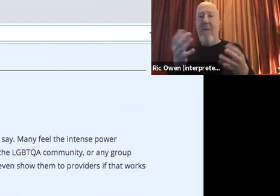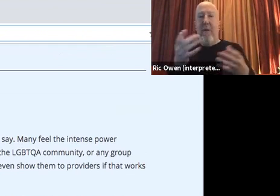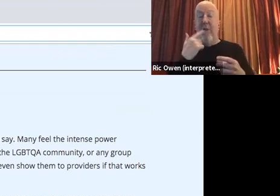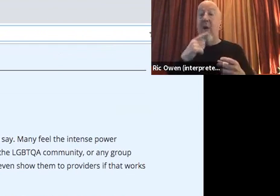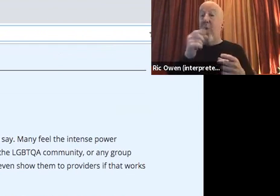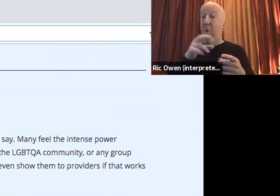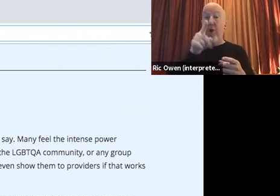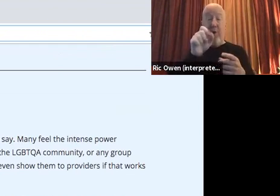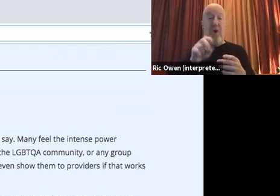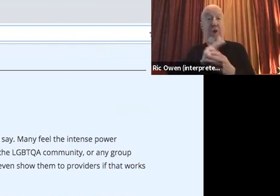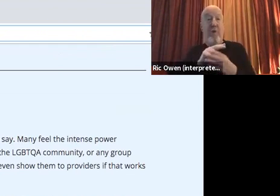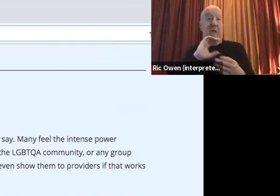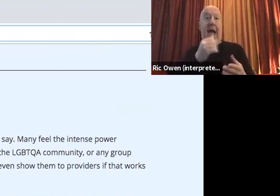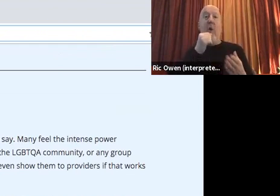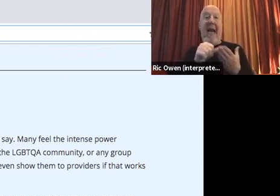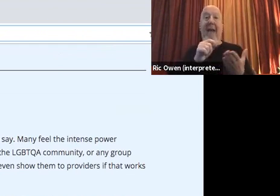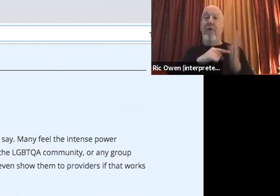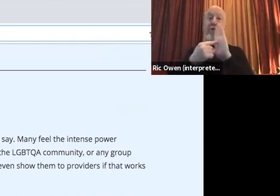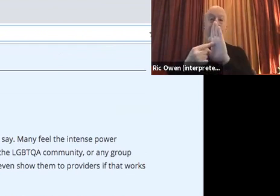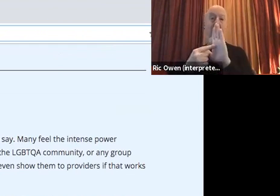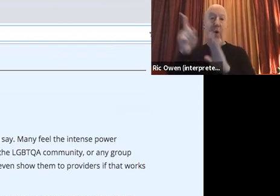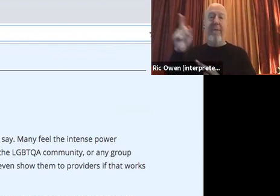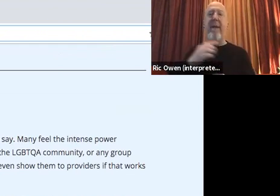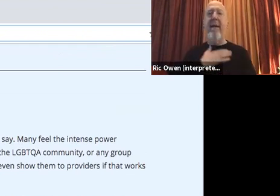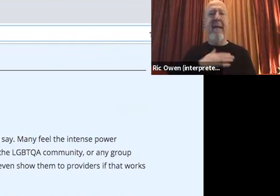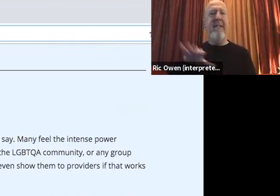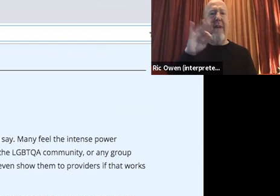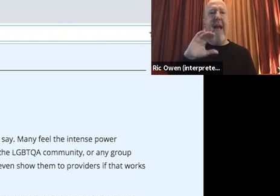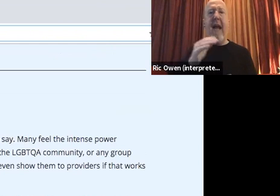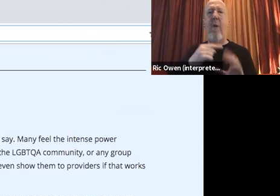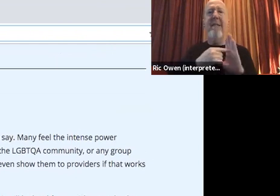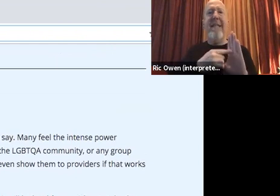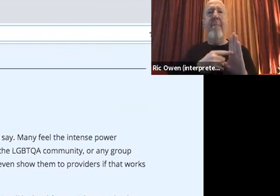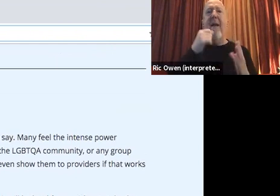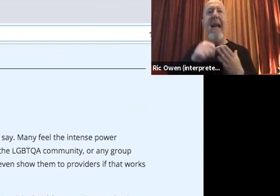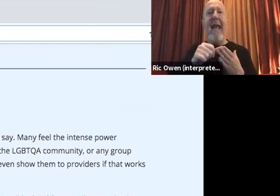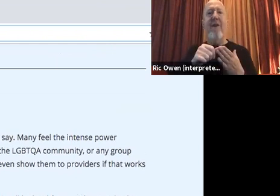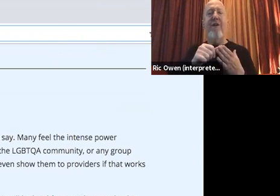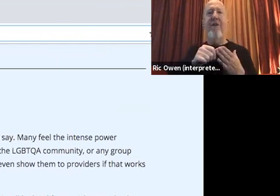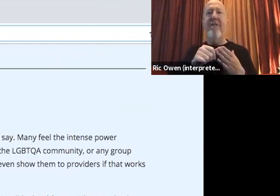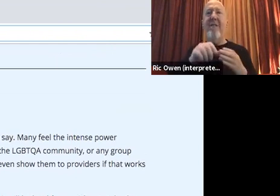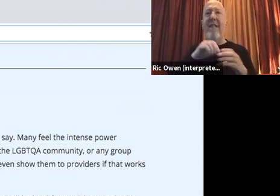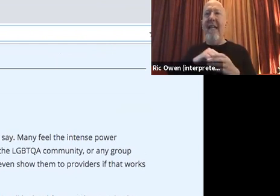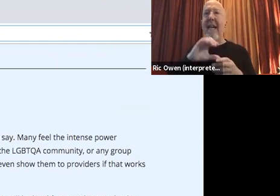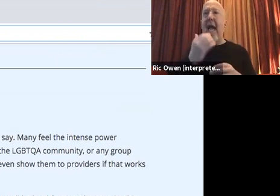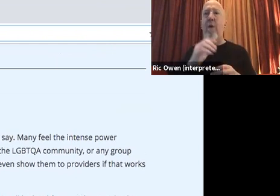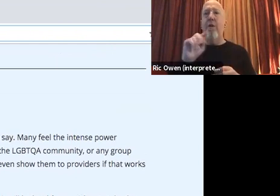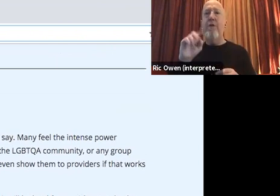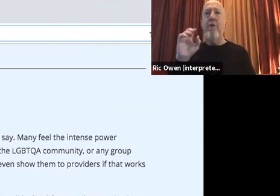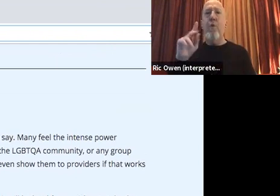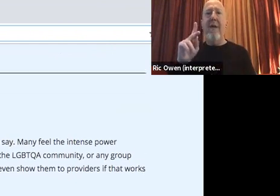providers if that works best for you. Please find our sample letters on our website in our toolkit at